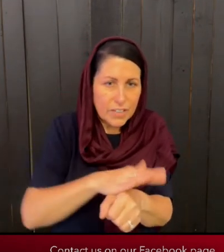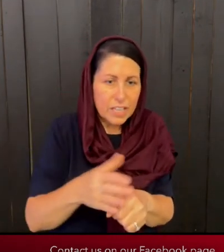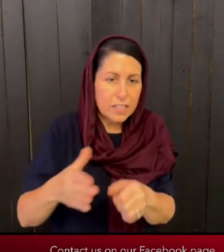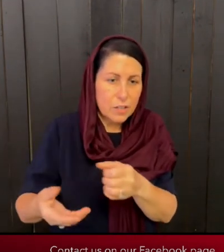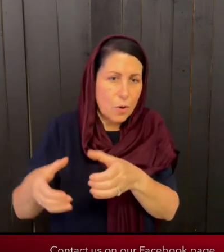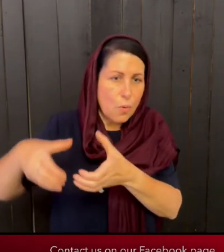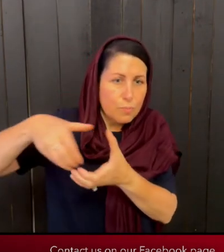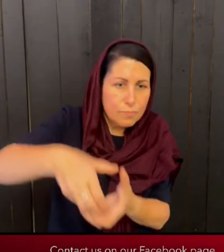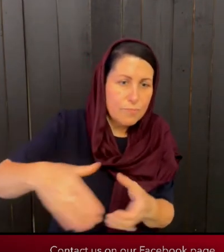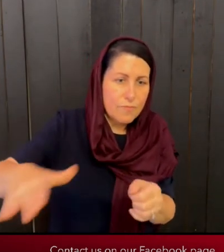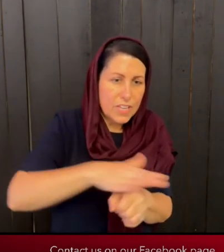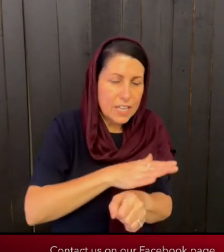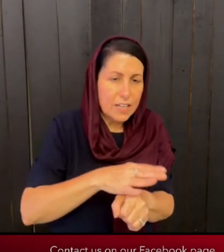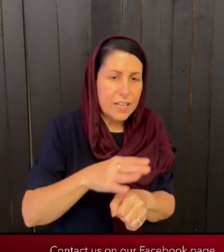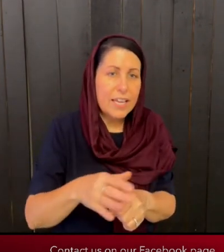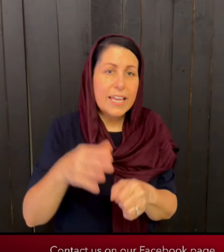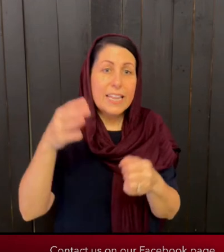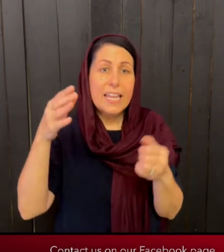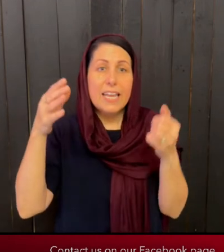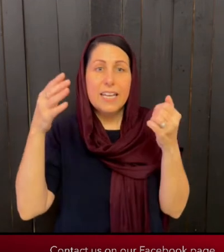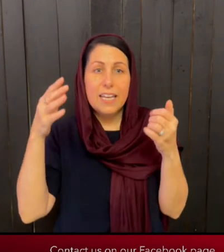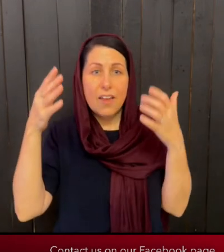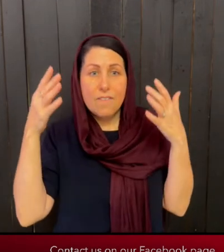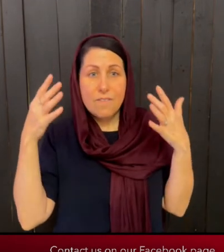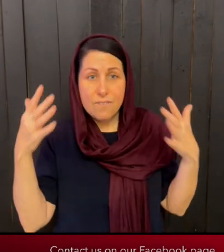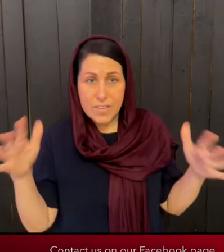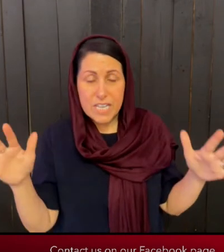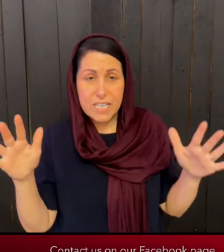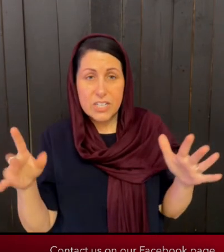her, "There is not one vessel more," and the oil stopped.